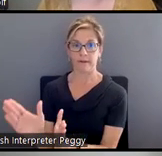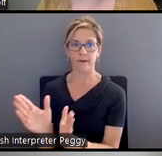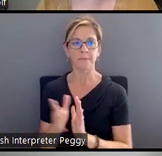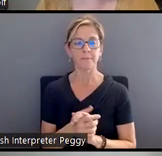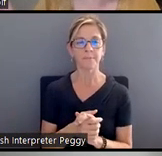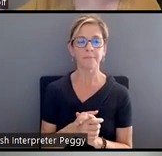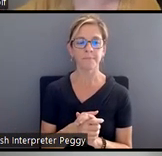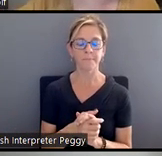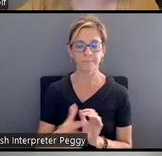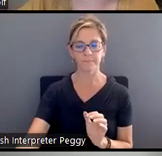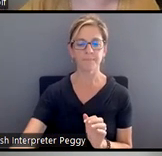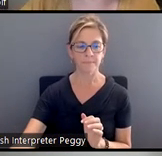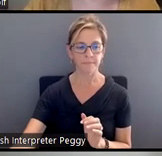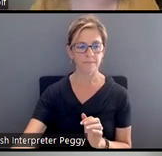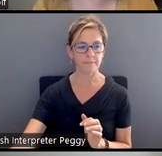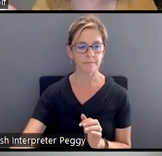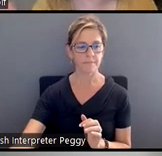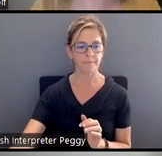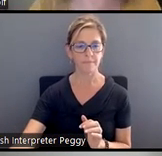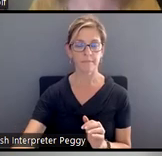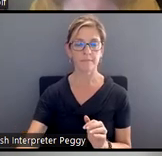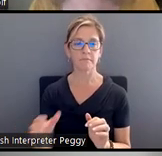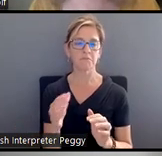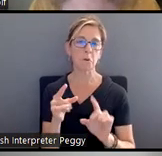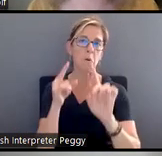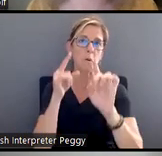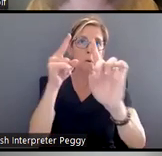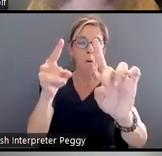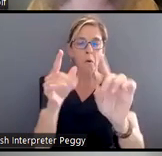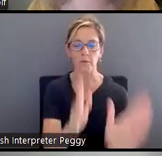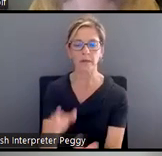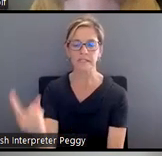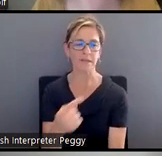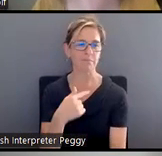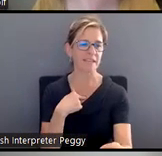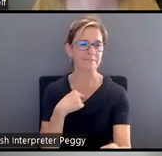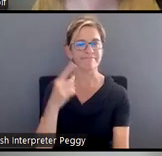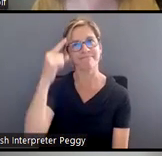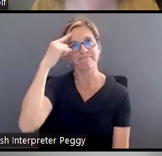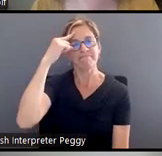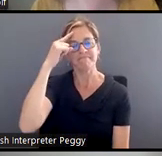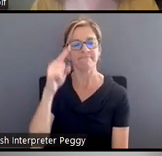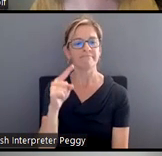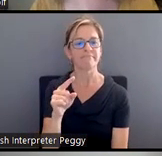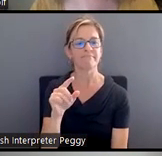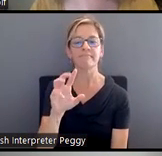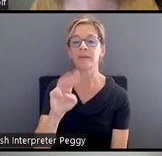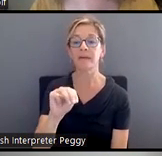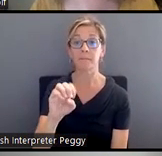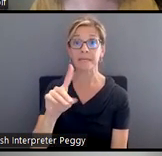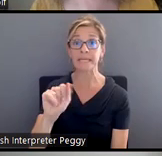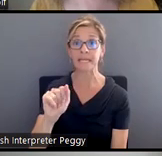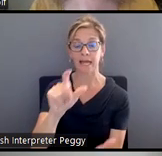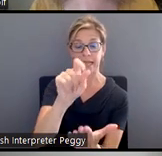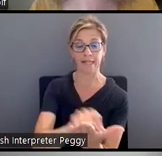going to look at the date of something we want to have prepared. I'm just going to pick media literacy right out of this. Media Literacy Week is the 24th to the